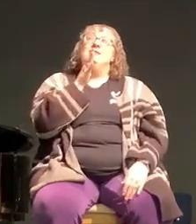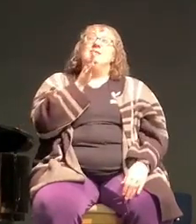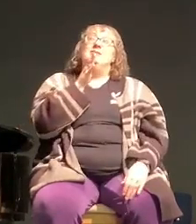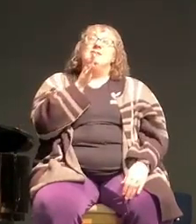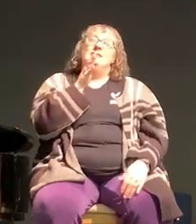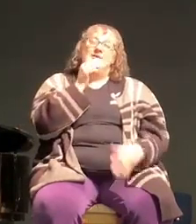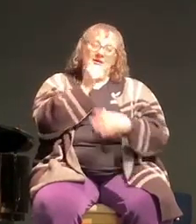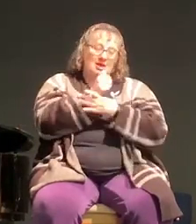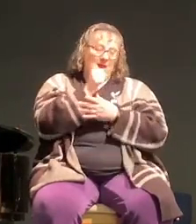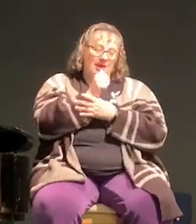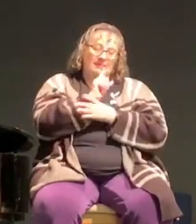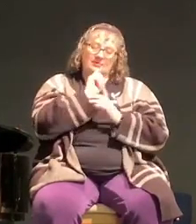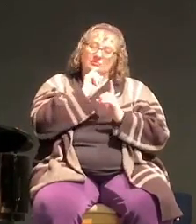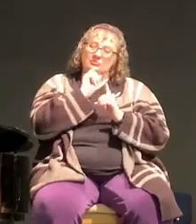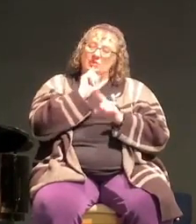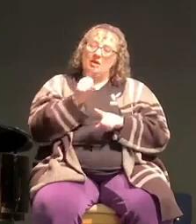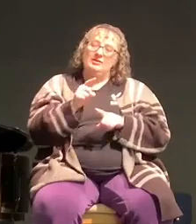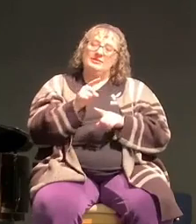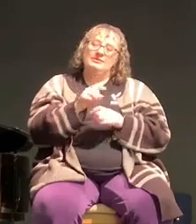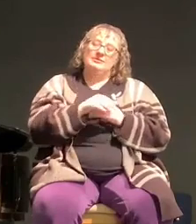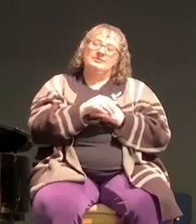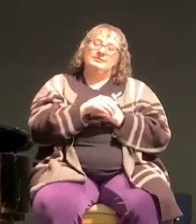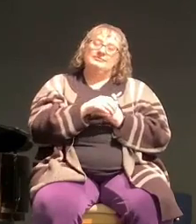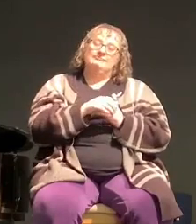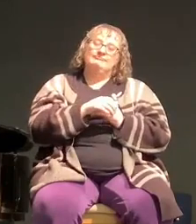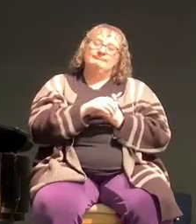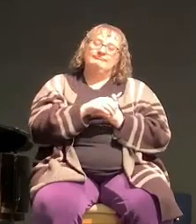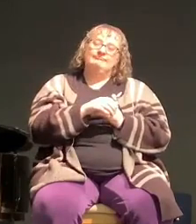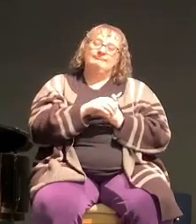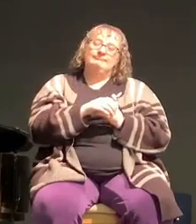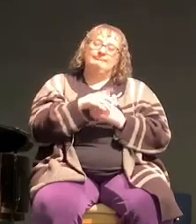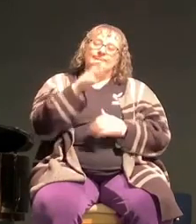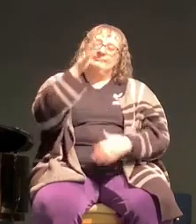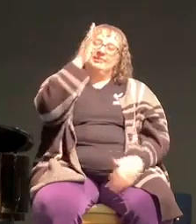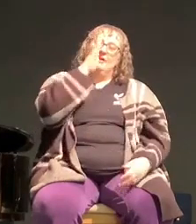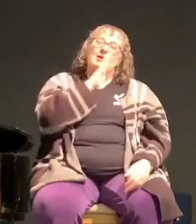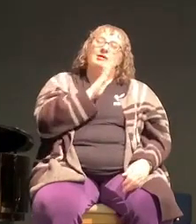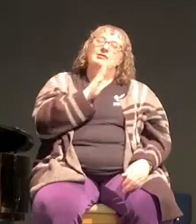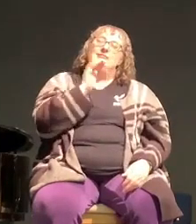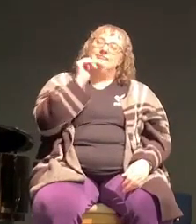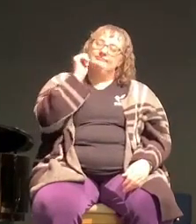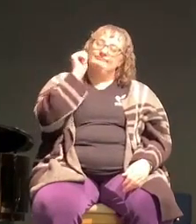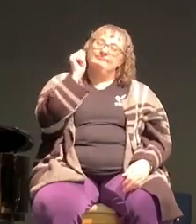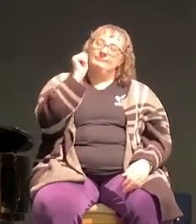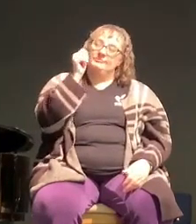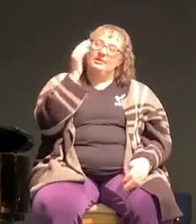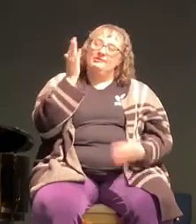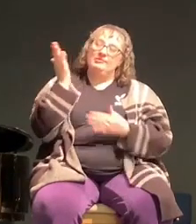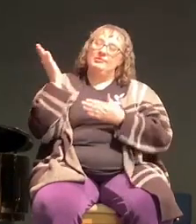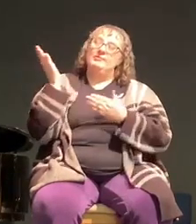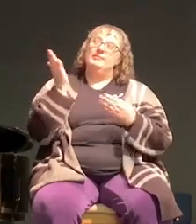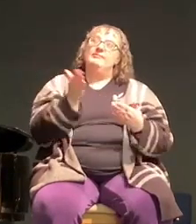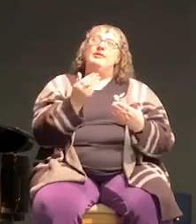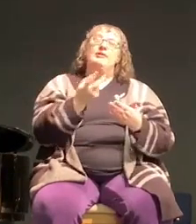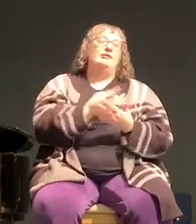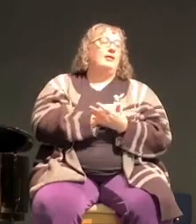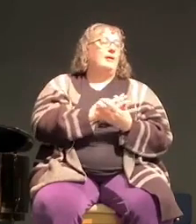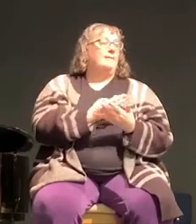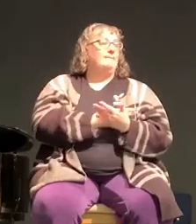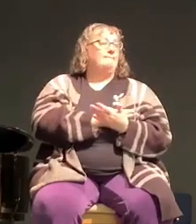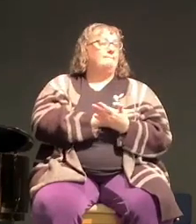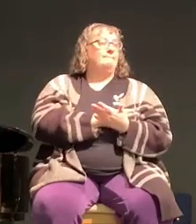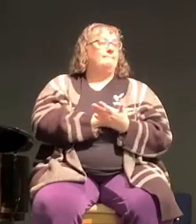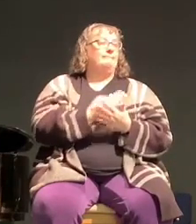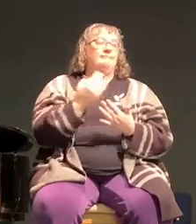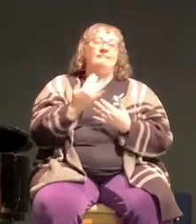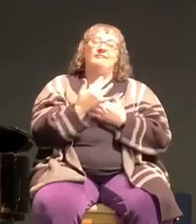And Abraham just responds with, "God himself will provide the lamb for the burnt